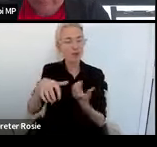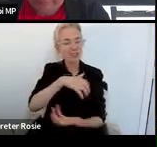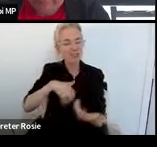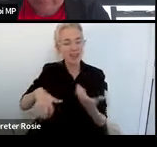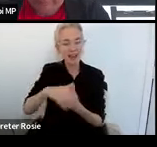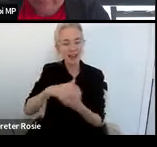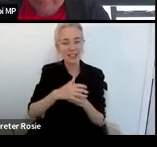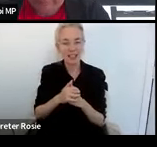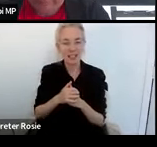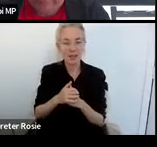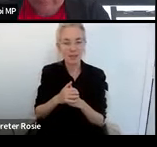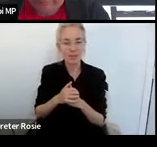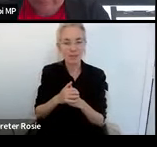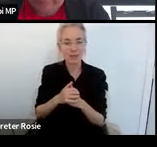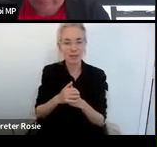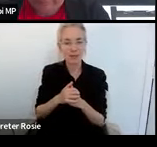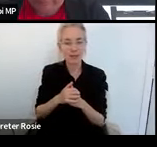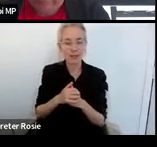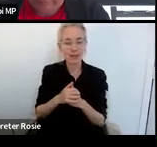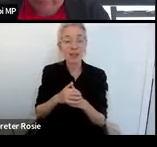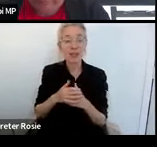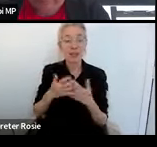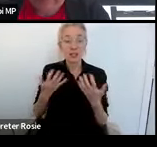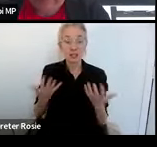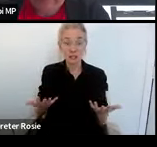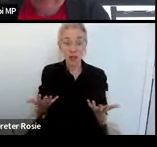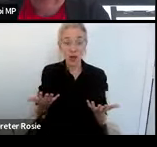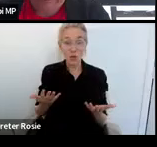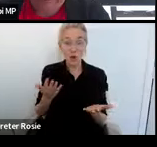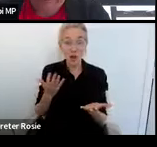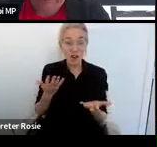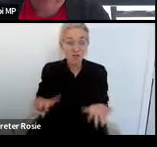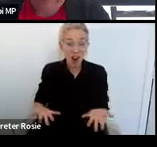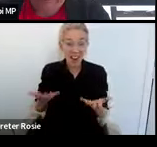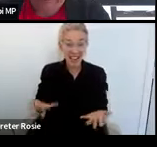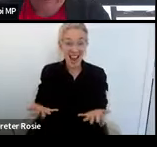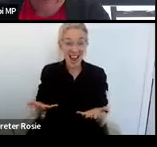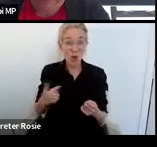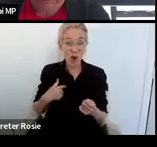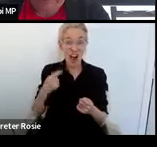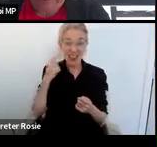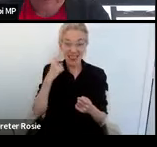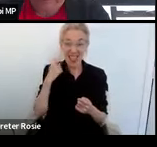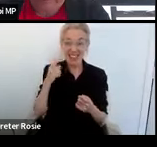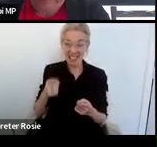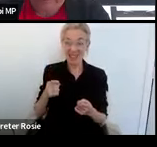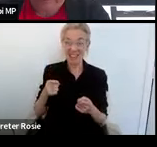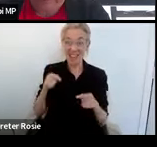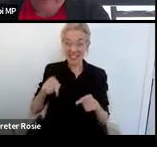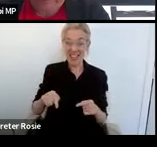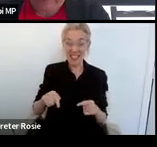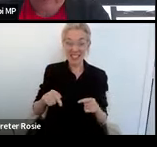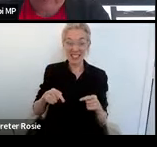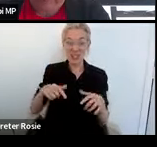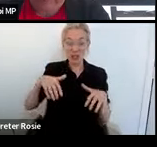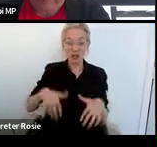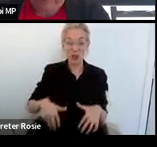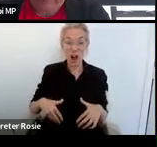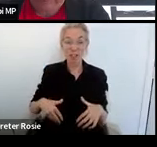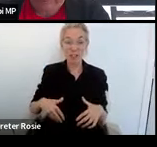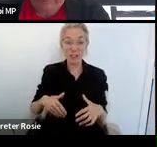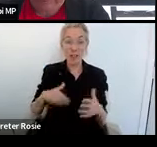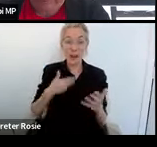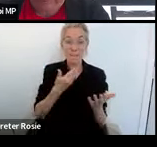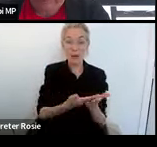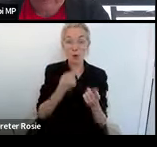elephant in the room for this discussion is actually discrimination. Discrimination is the inverse of accessibility.